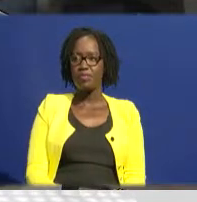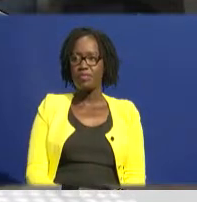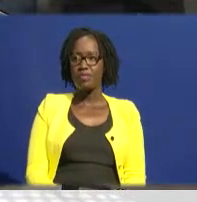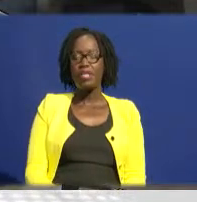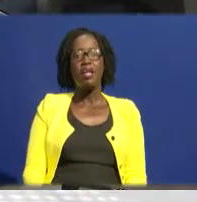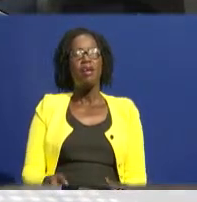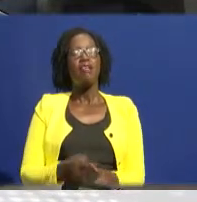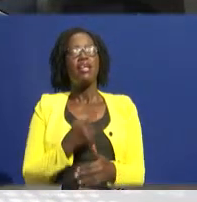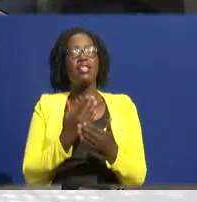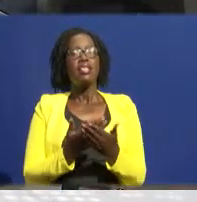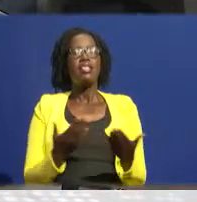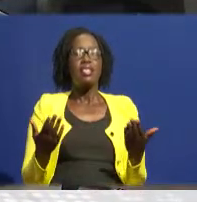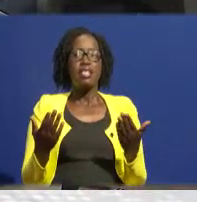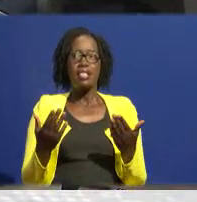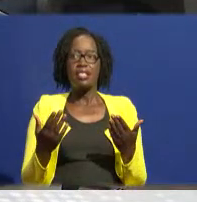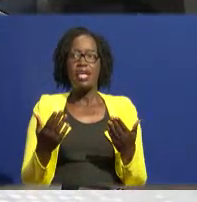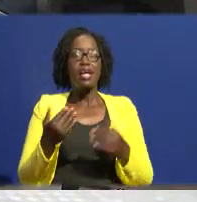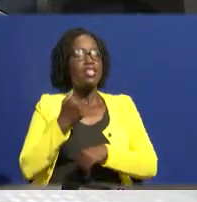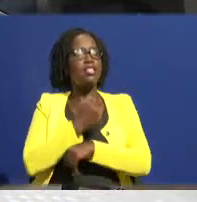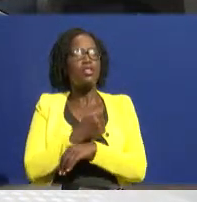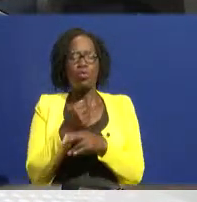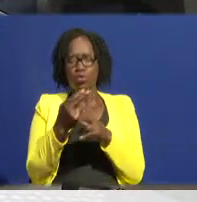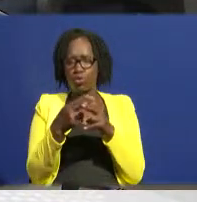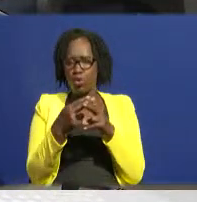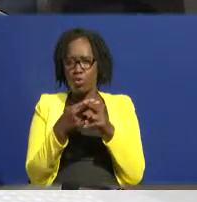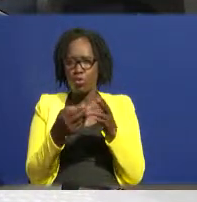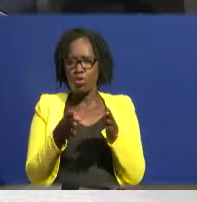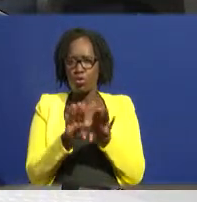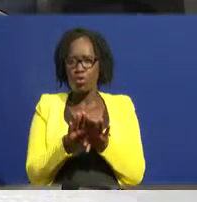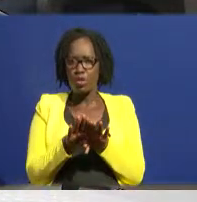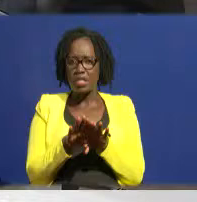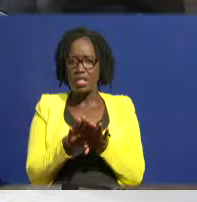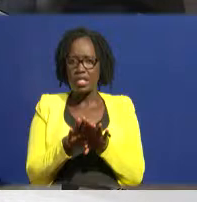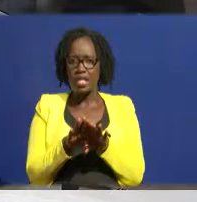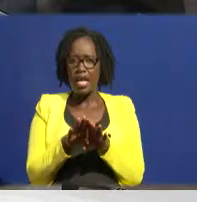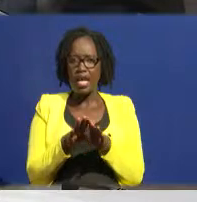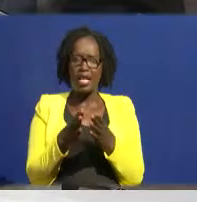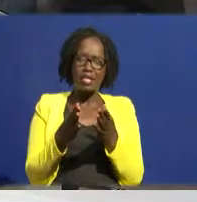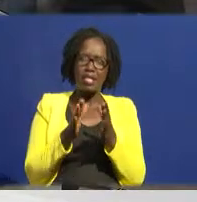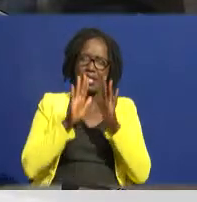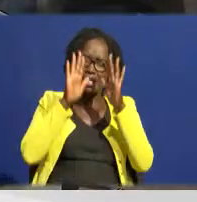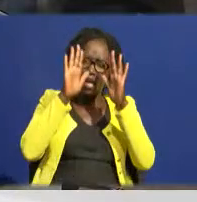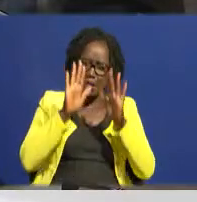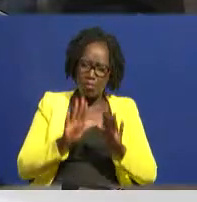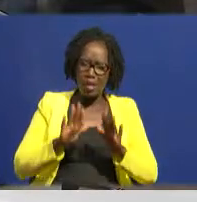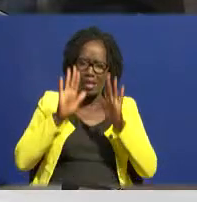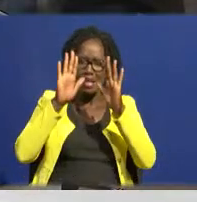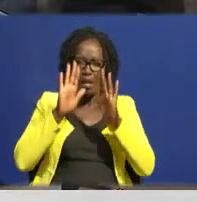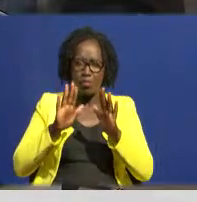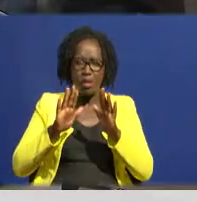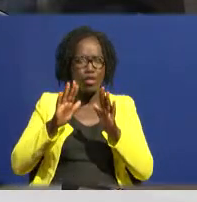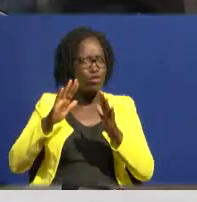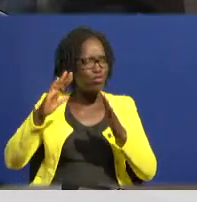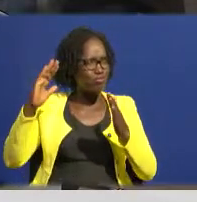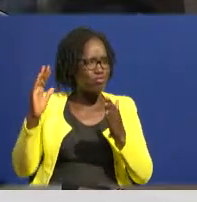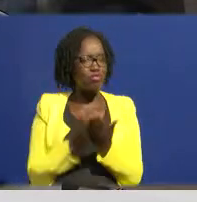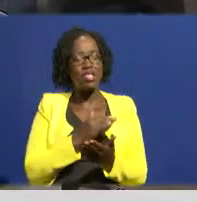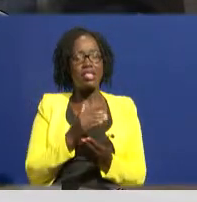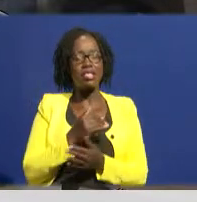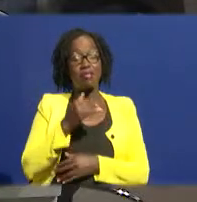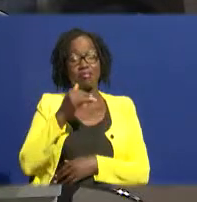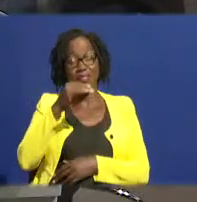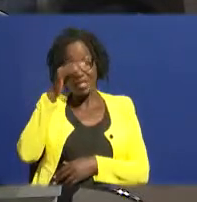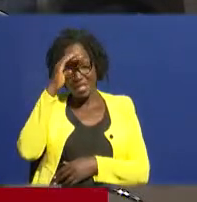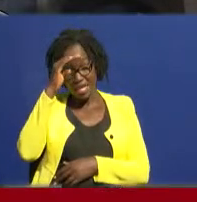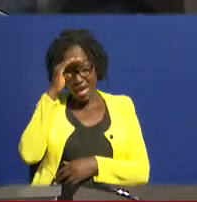First things first, the schools are just closing, and there's a spirited campaign to fight drugs and substance abuse, which